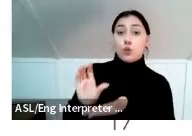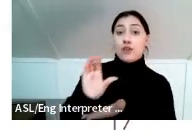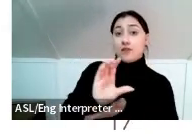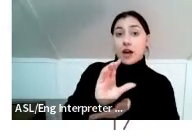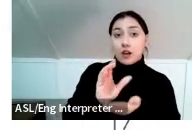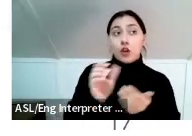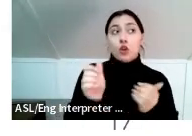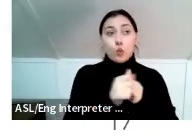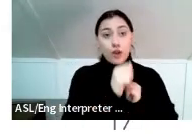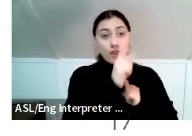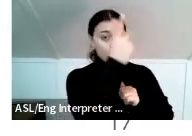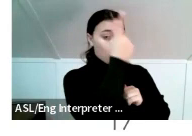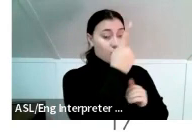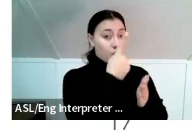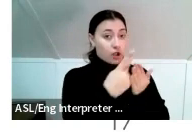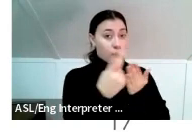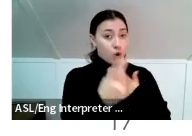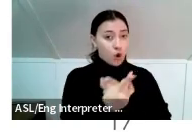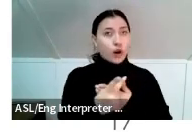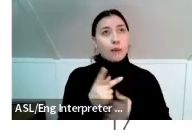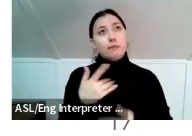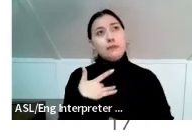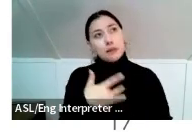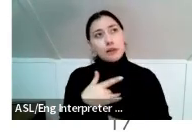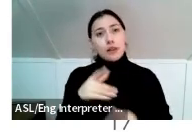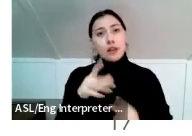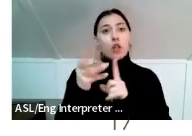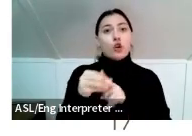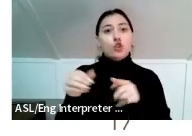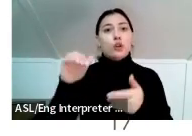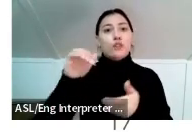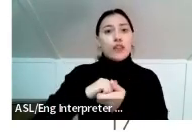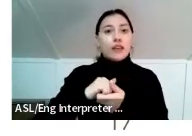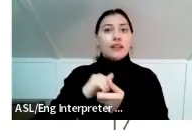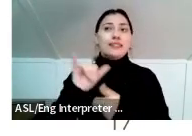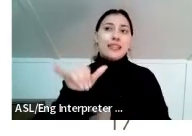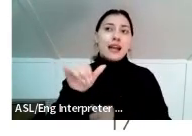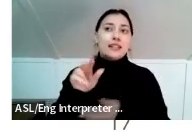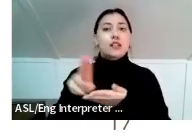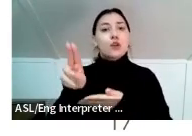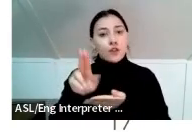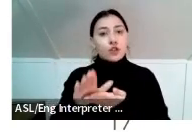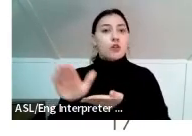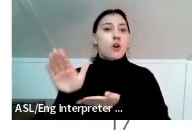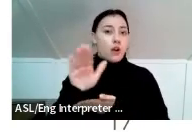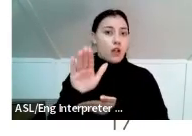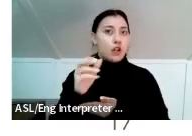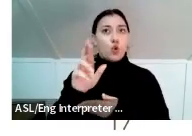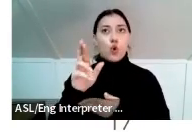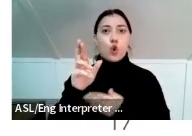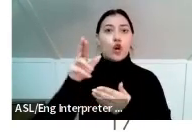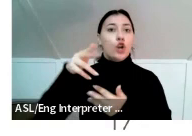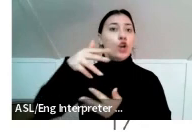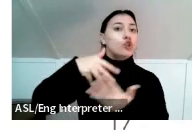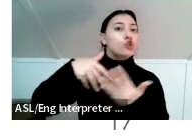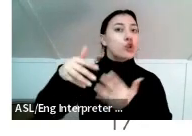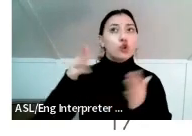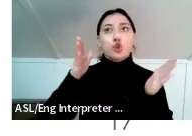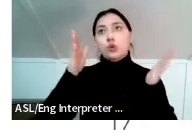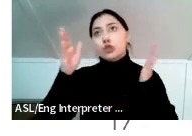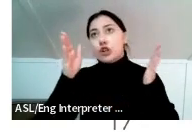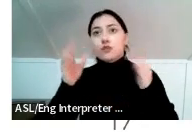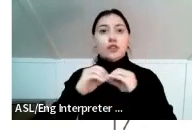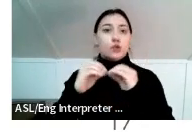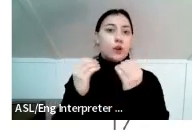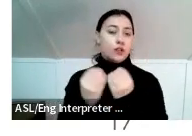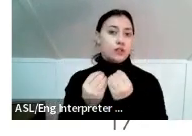as cultural affiliates tend to be programs of colleges and universities or social service organizations.